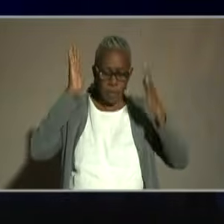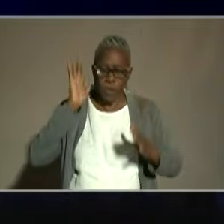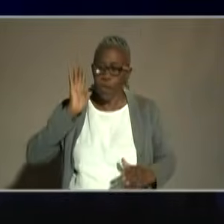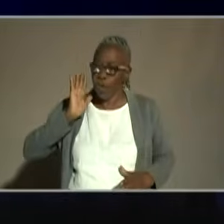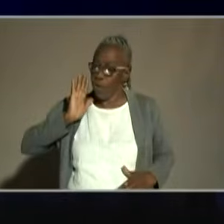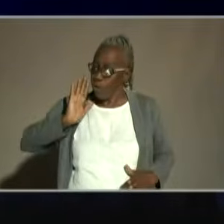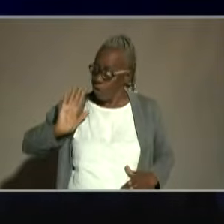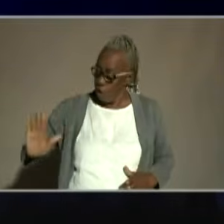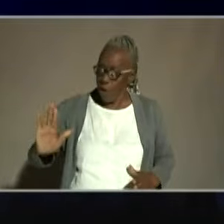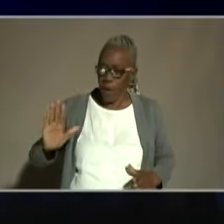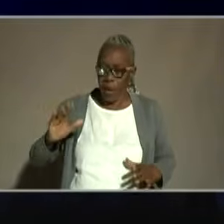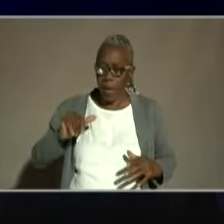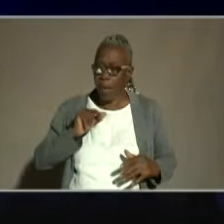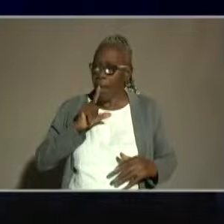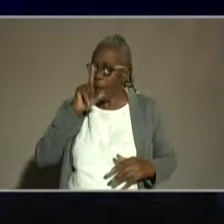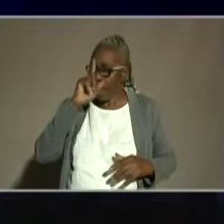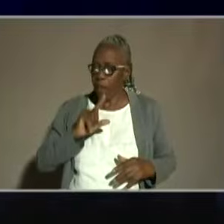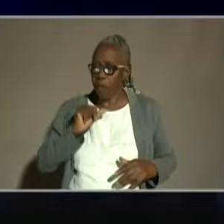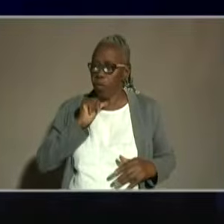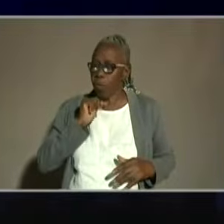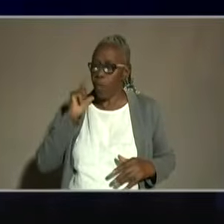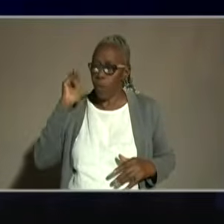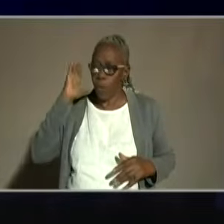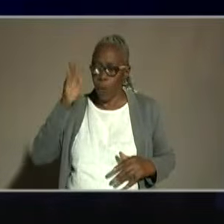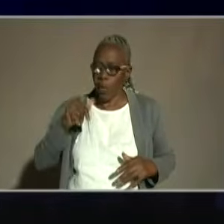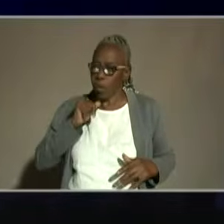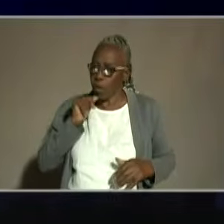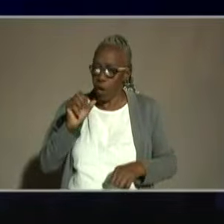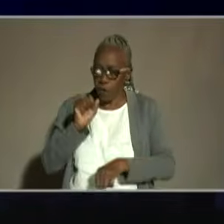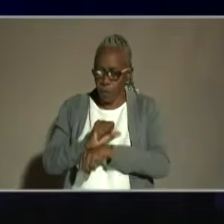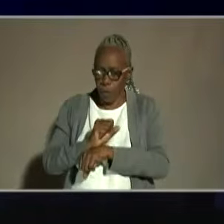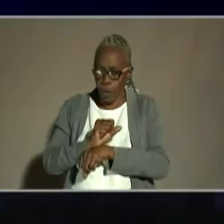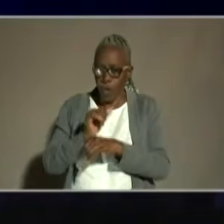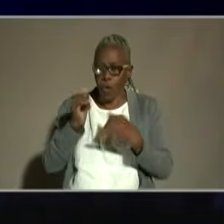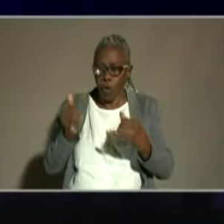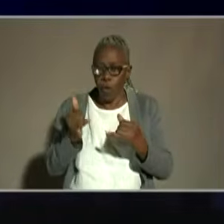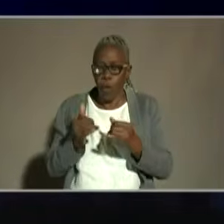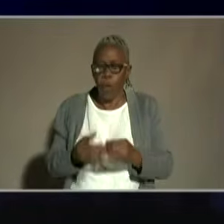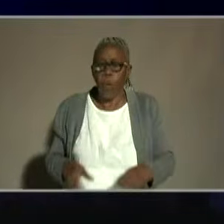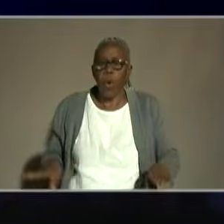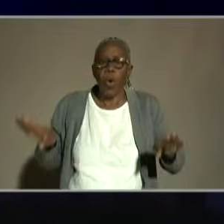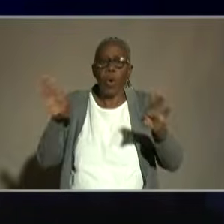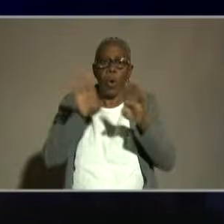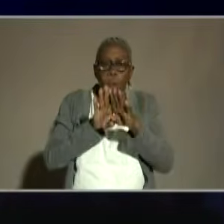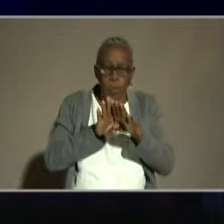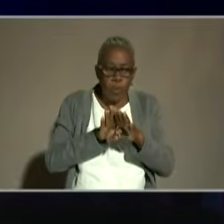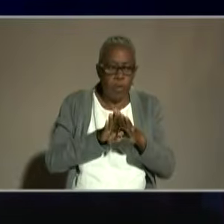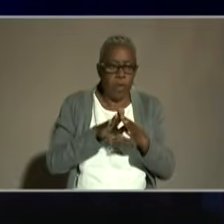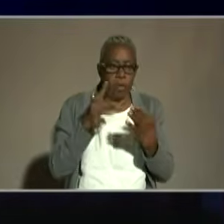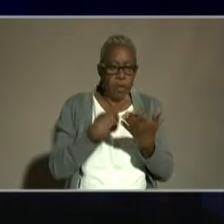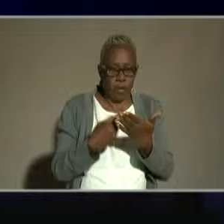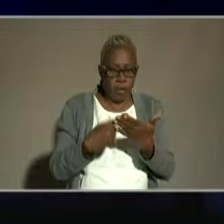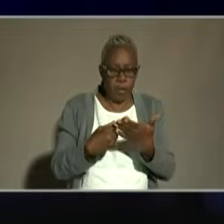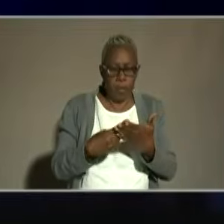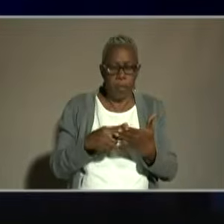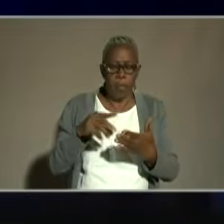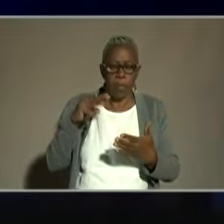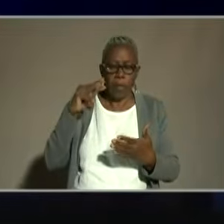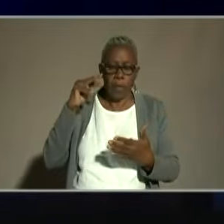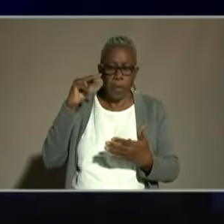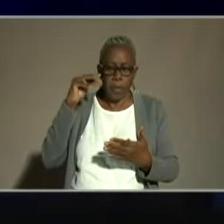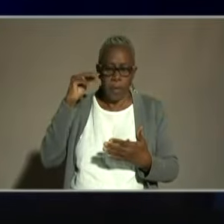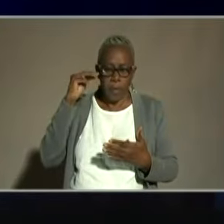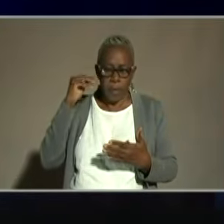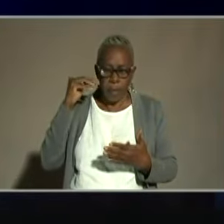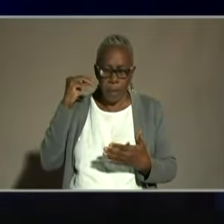work. We now go to closing statements. Now, based on the earlier coin toss, Mr. Mark Golding of the PNP will